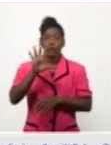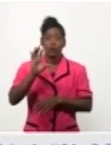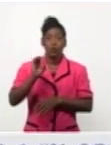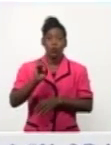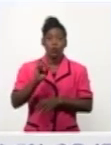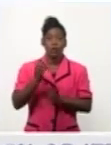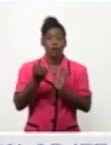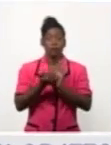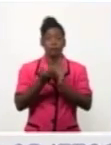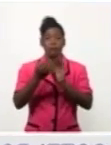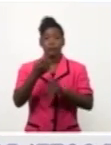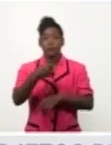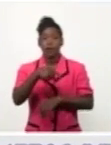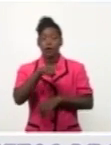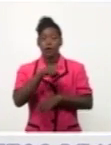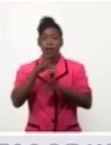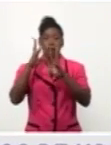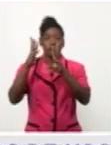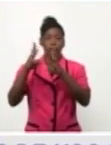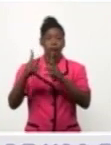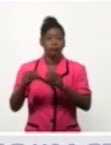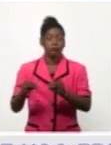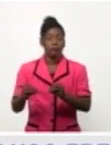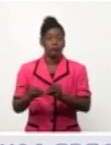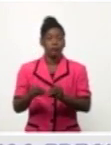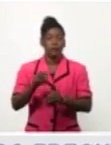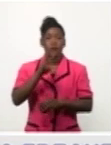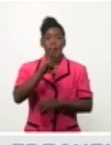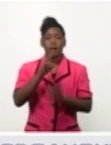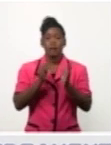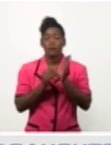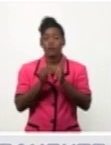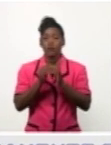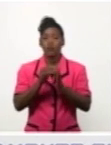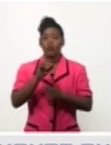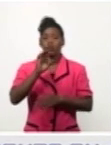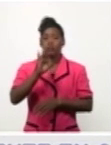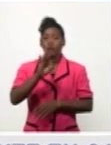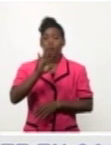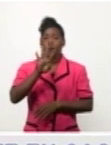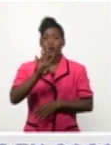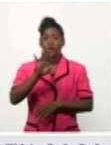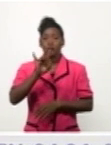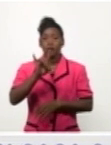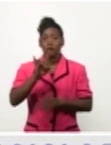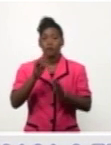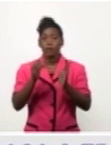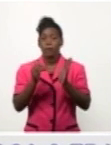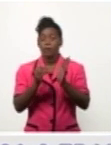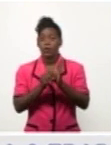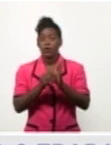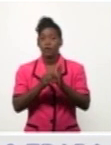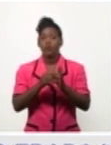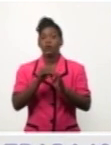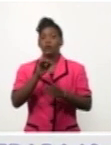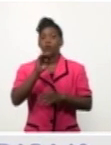59,550 cases yesterday, for a cumulative of